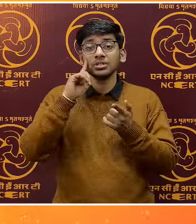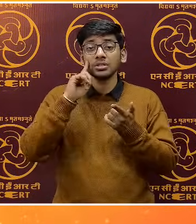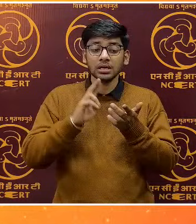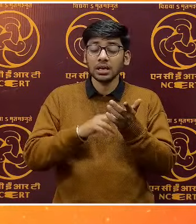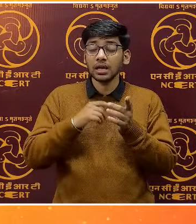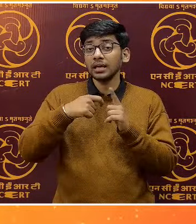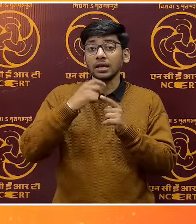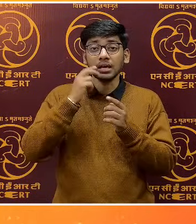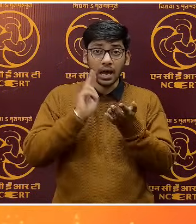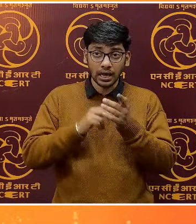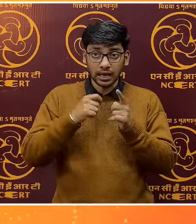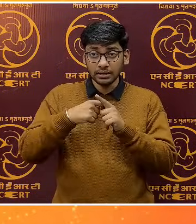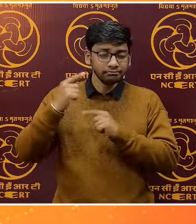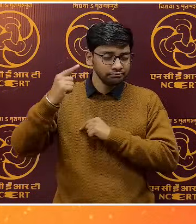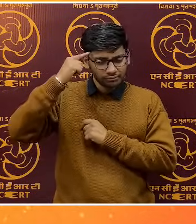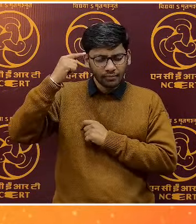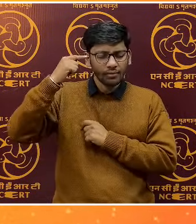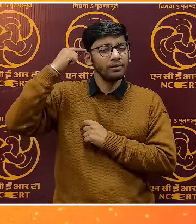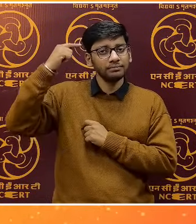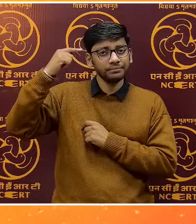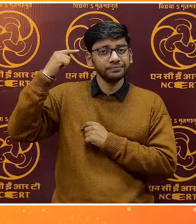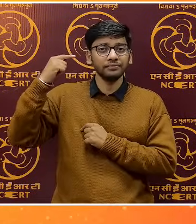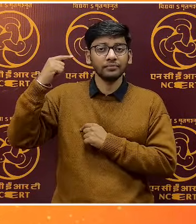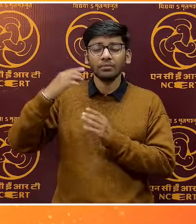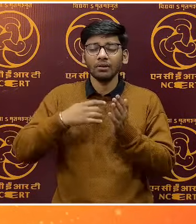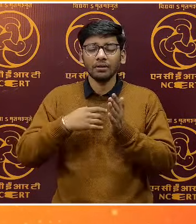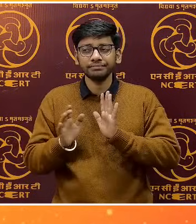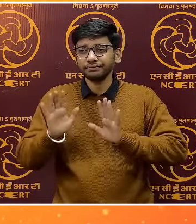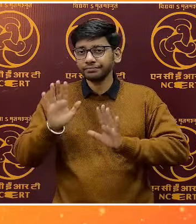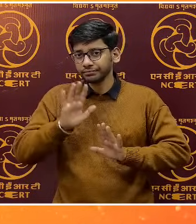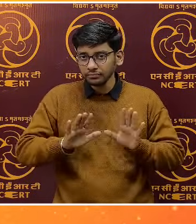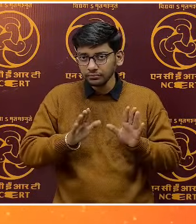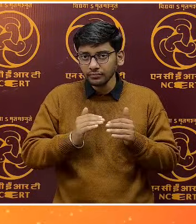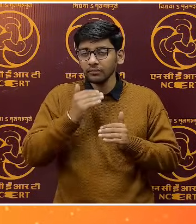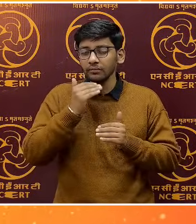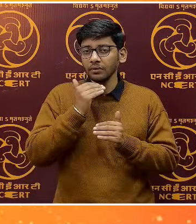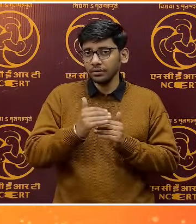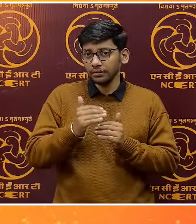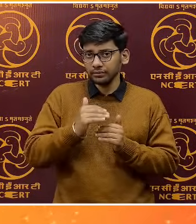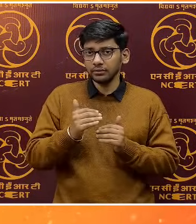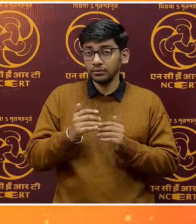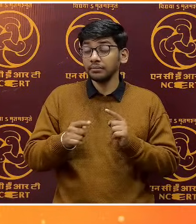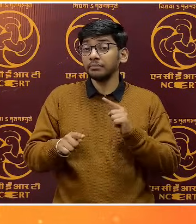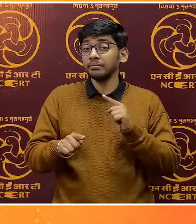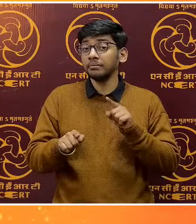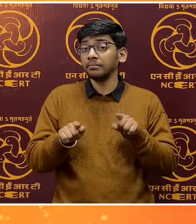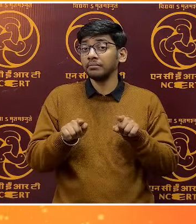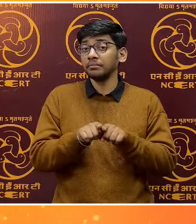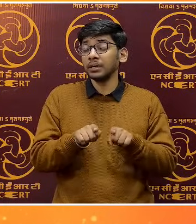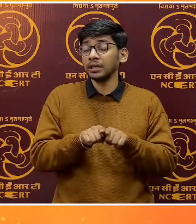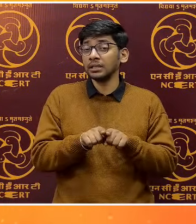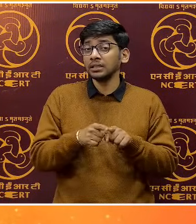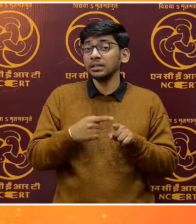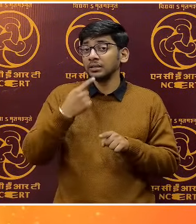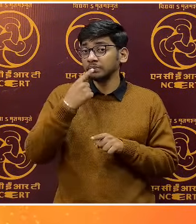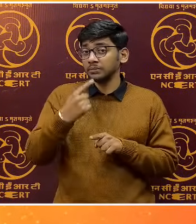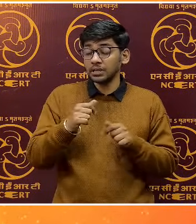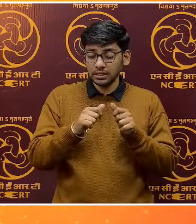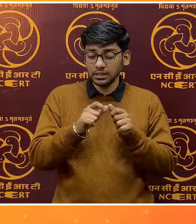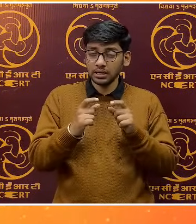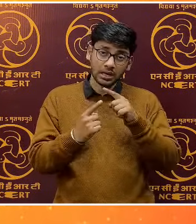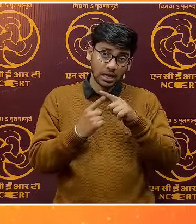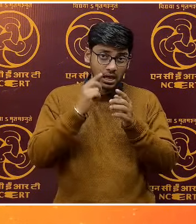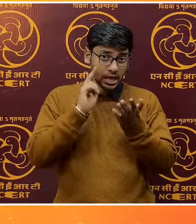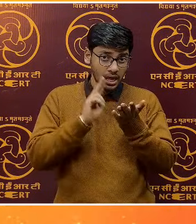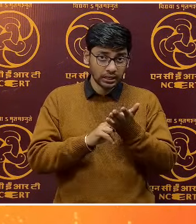words that are showing that some sort of action is going on, some movement is going on, these words are called our action